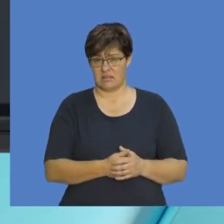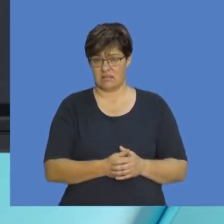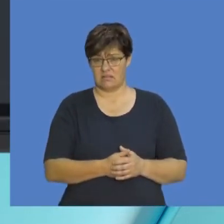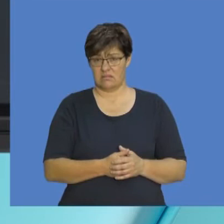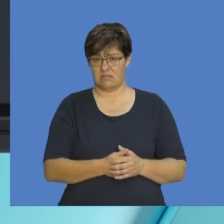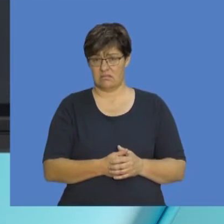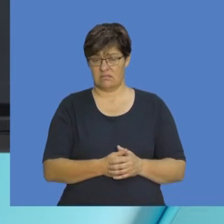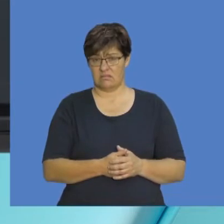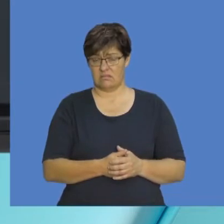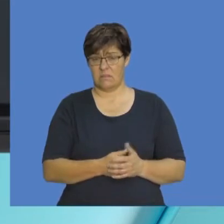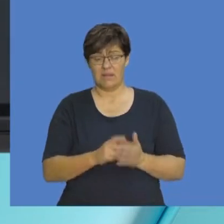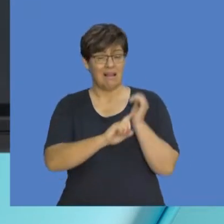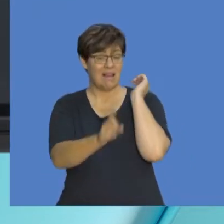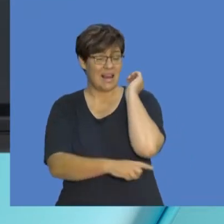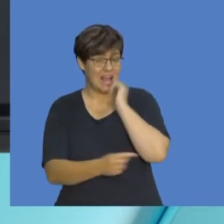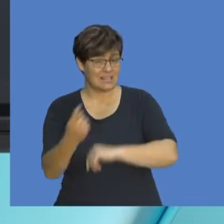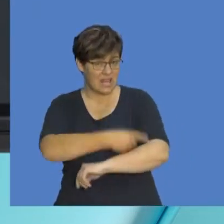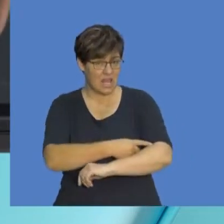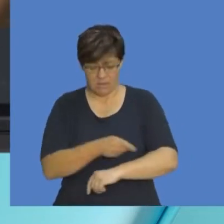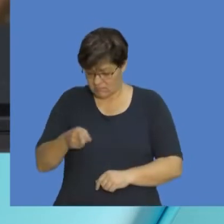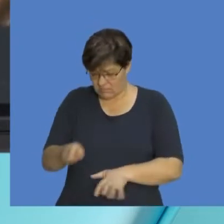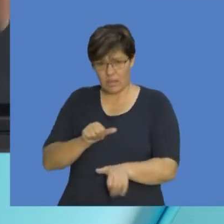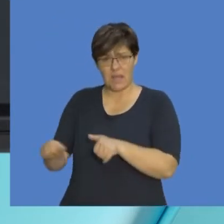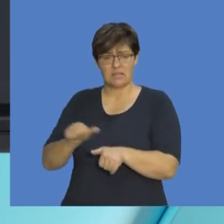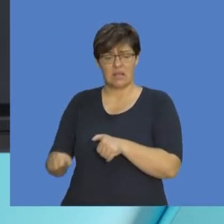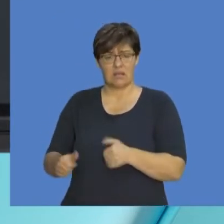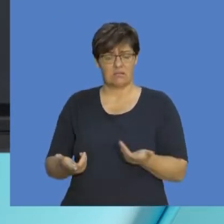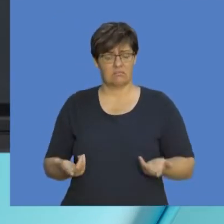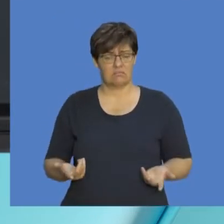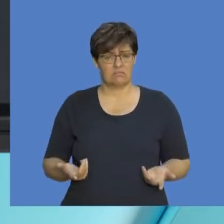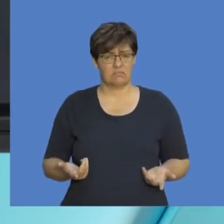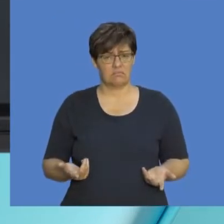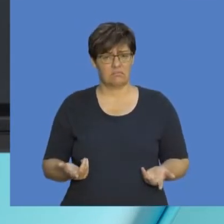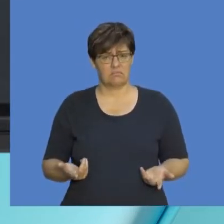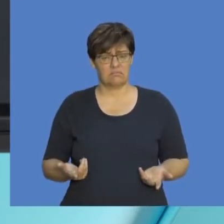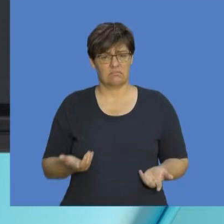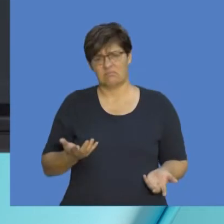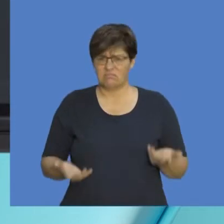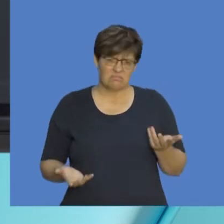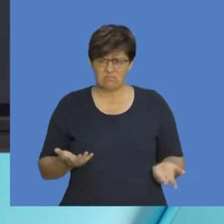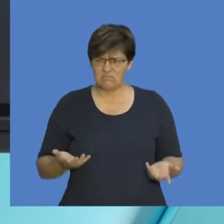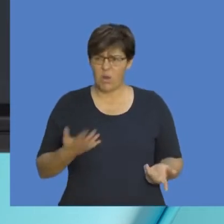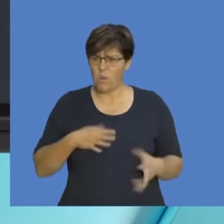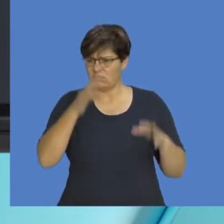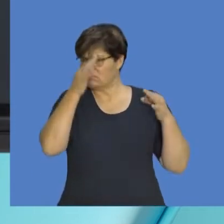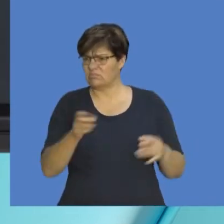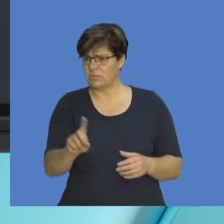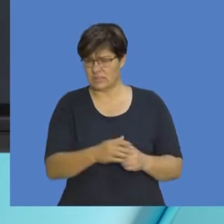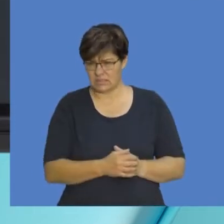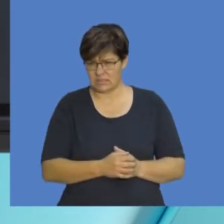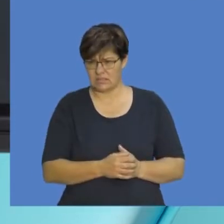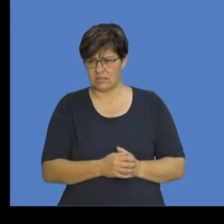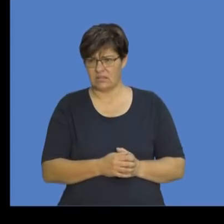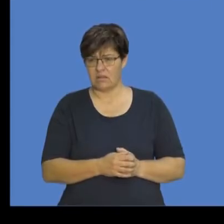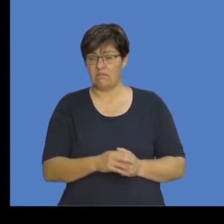Jamie 3, but on the last day, Jamie is better by the same amount of cars. What do you want to conclude?